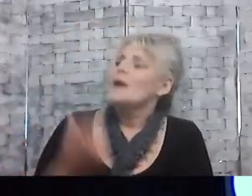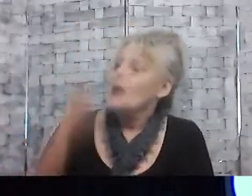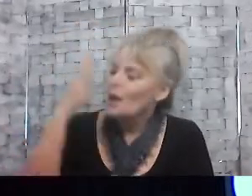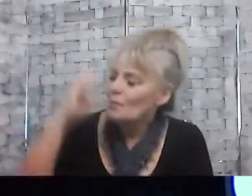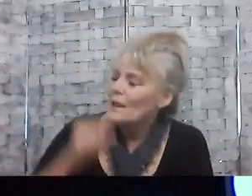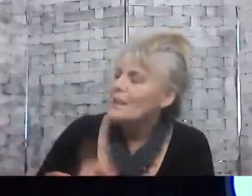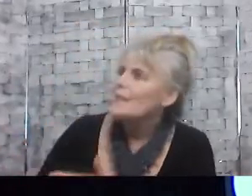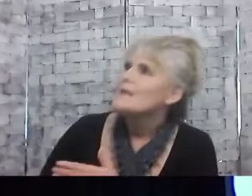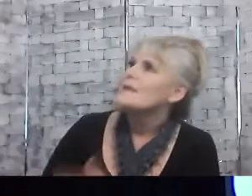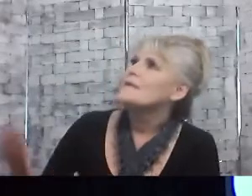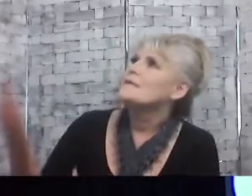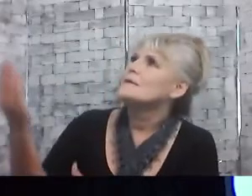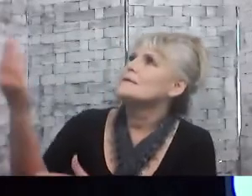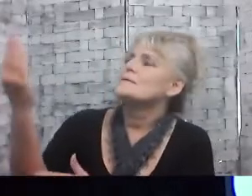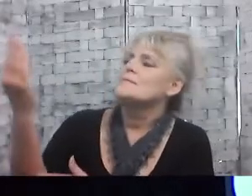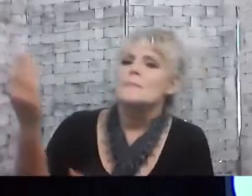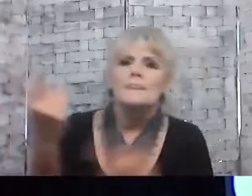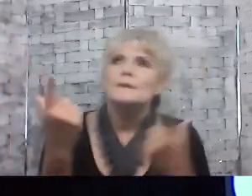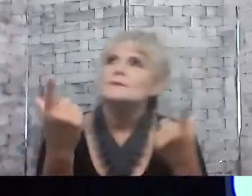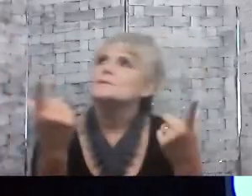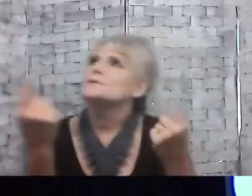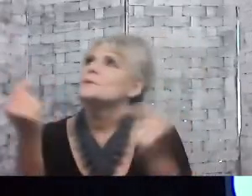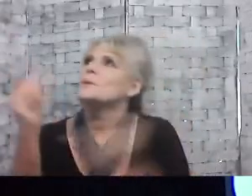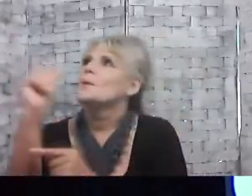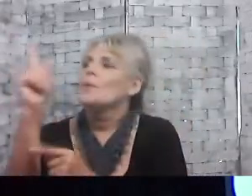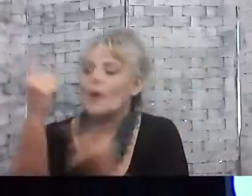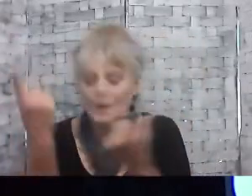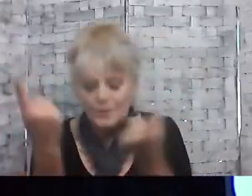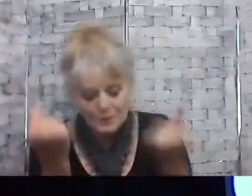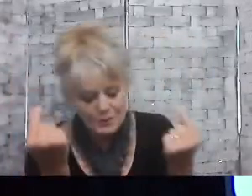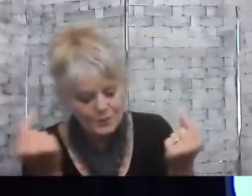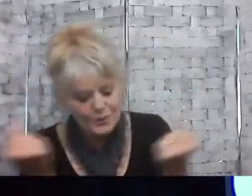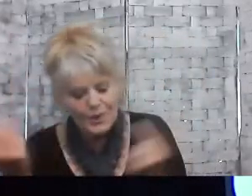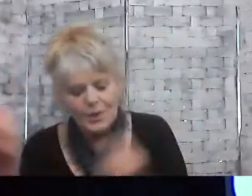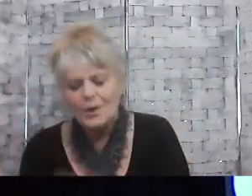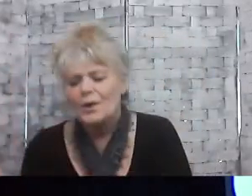in you. So do what you do.